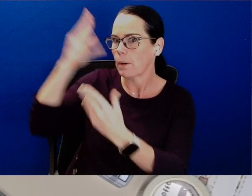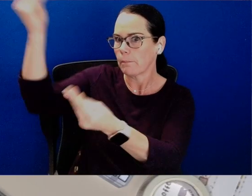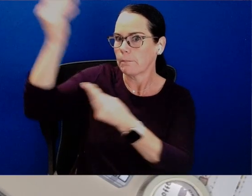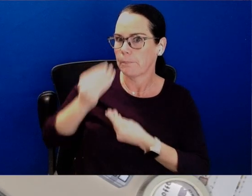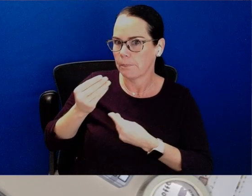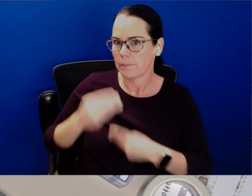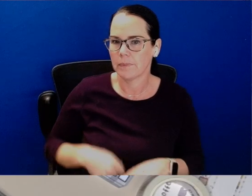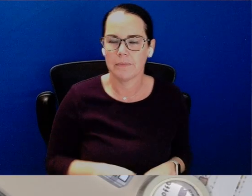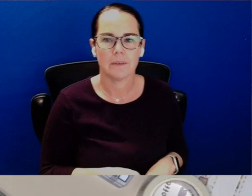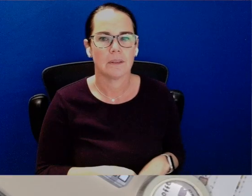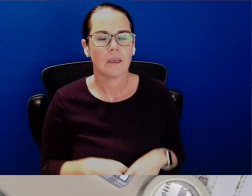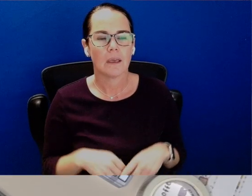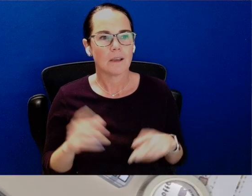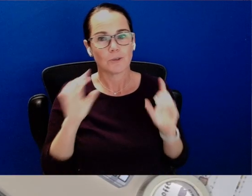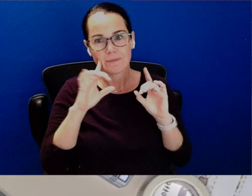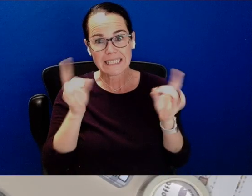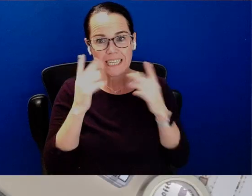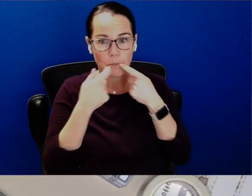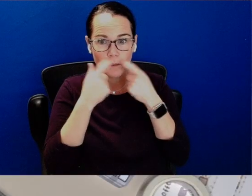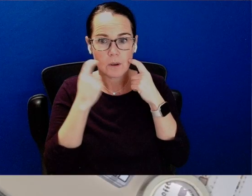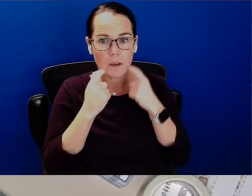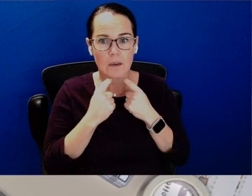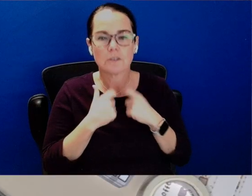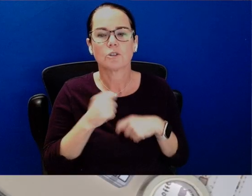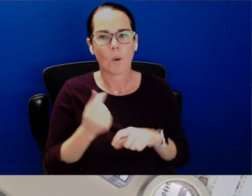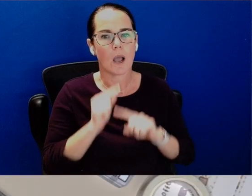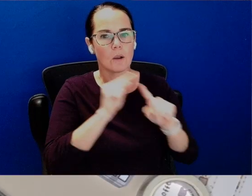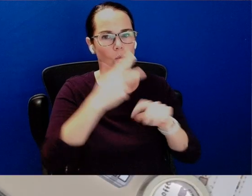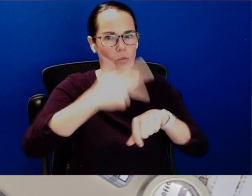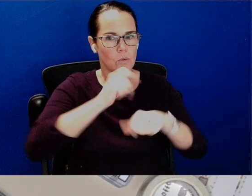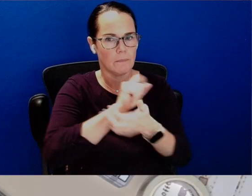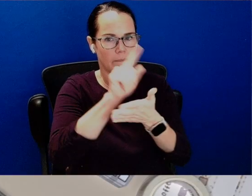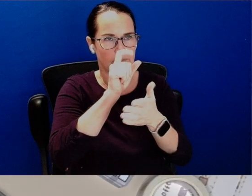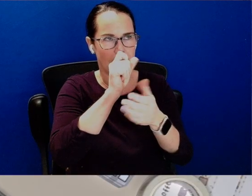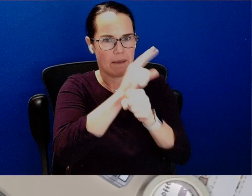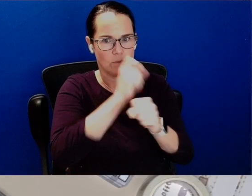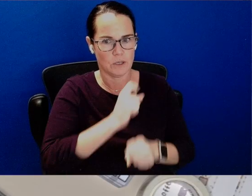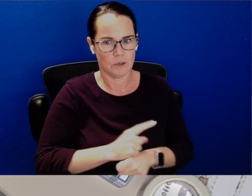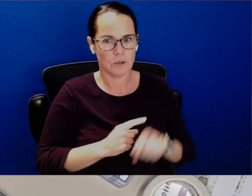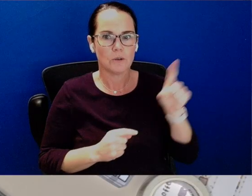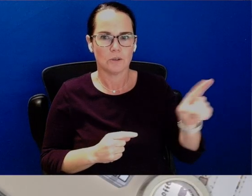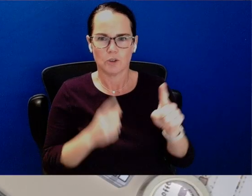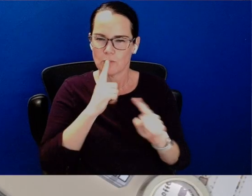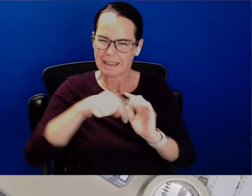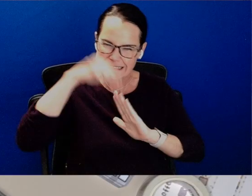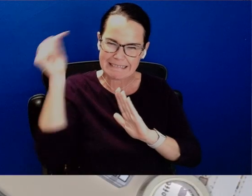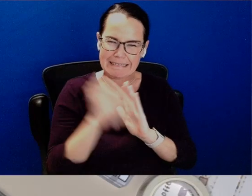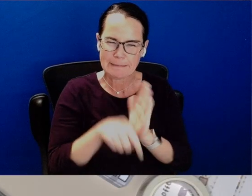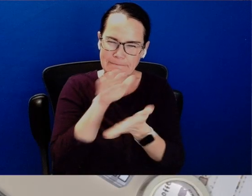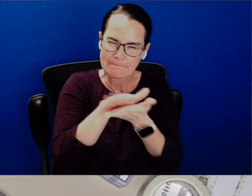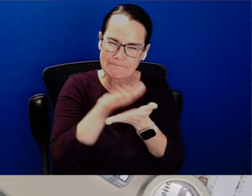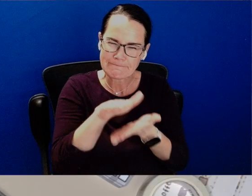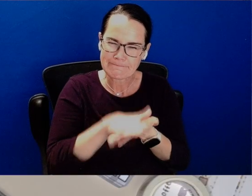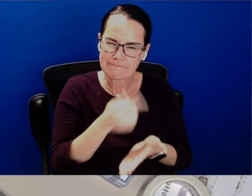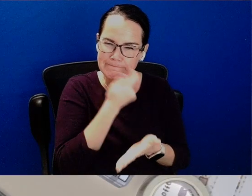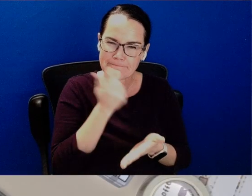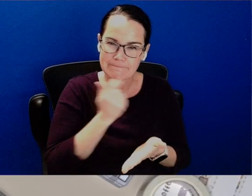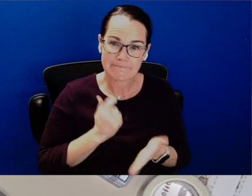Terrible gums. And so I do go 3 times a year to get some really deep, intensive cleaning